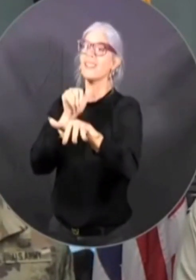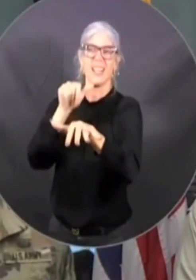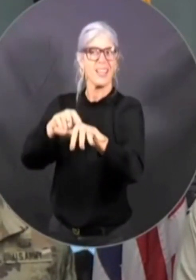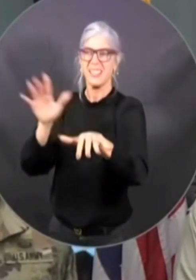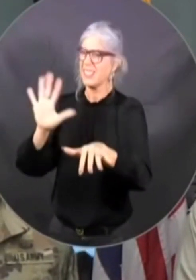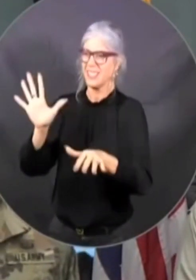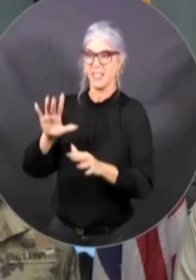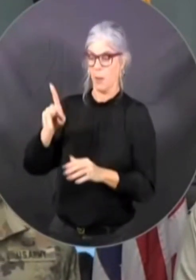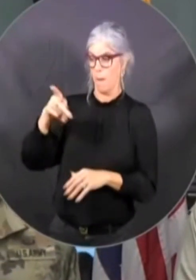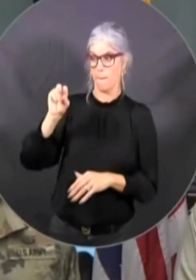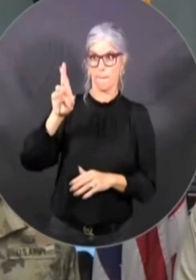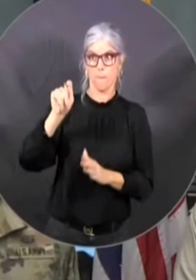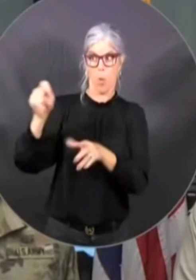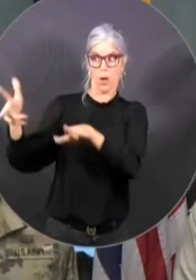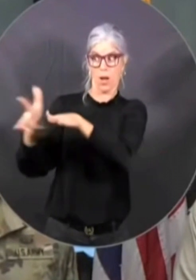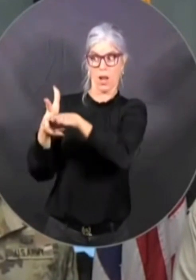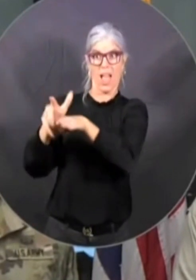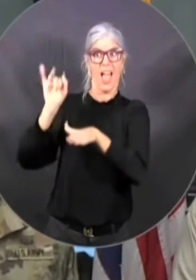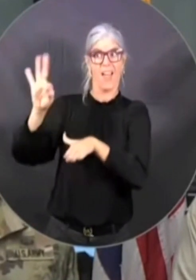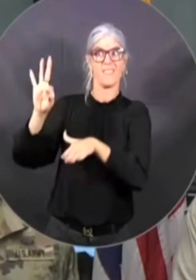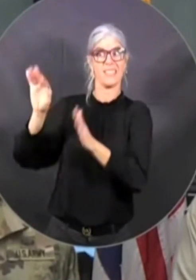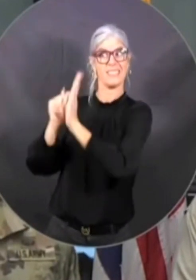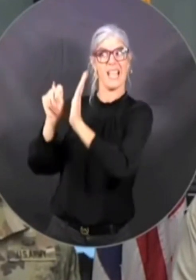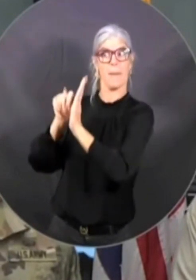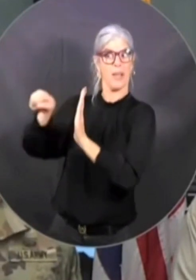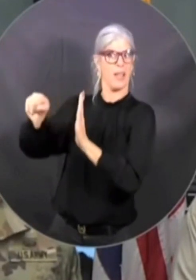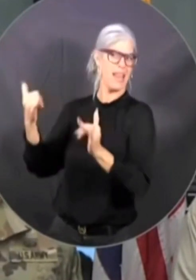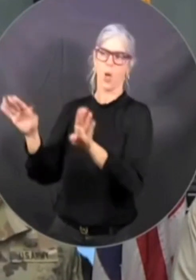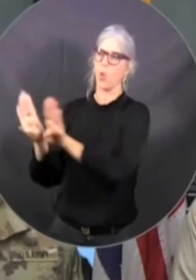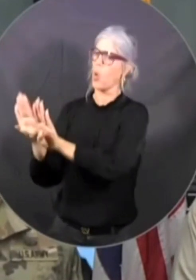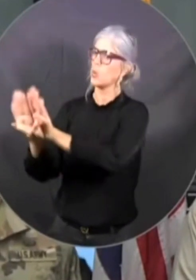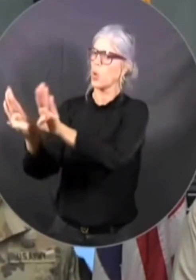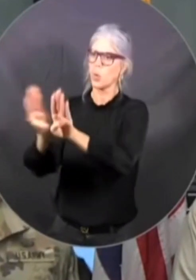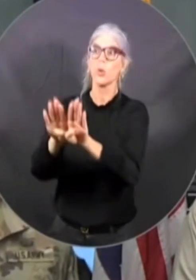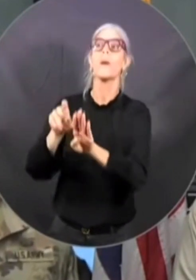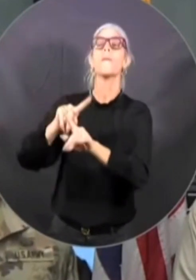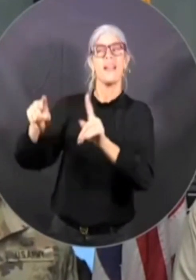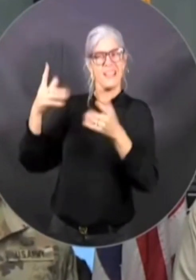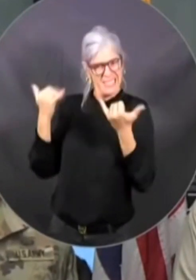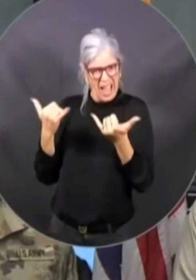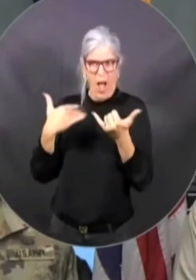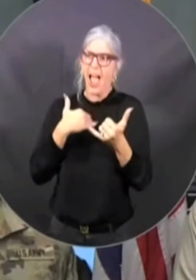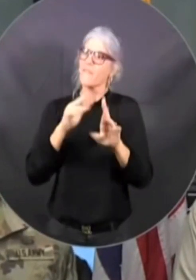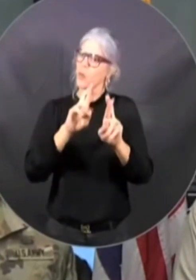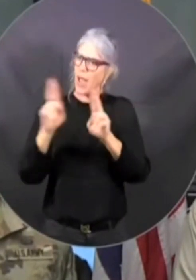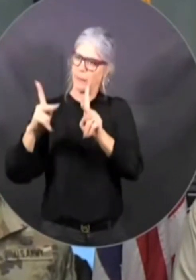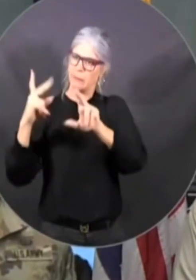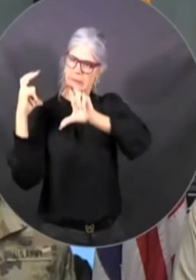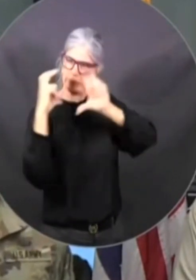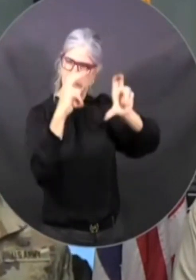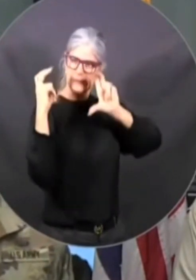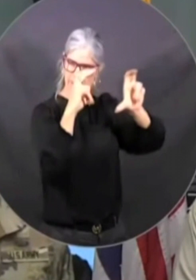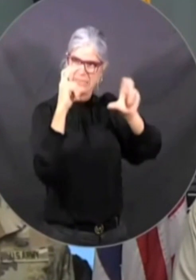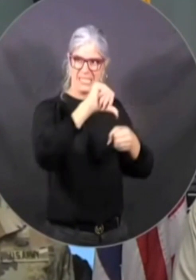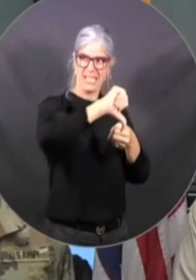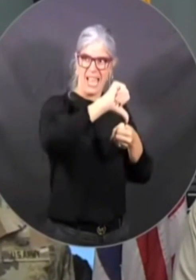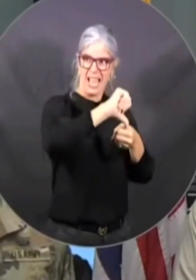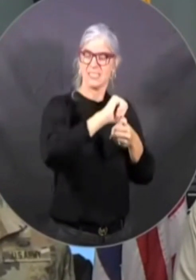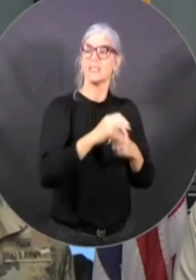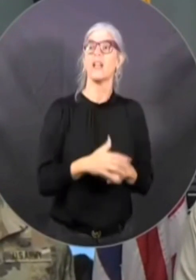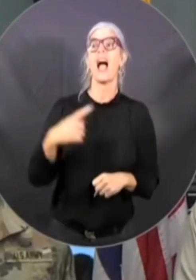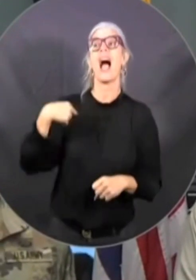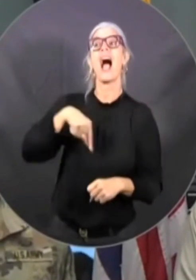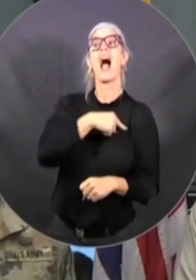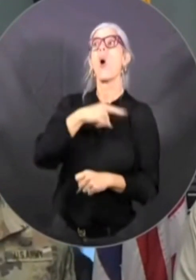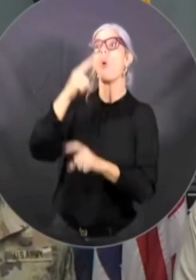there's a lot of fuel that has been arranged to be here, and our goal is to not have any major fuel interruptions.